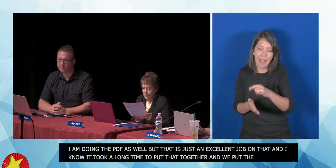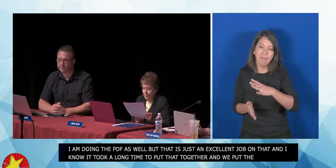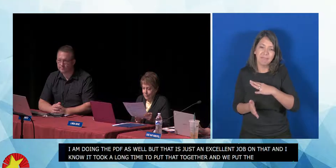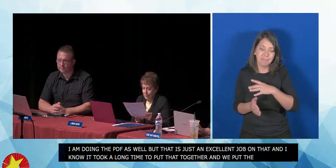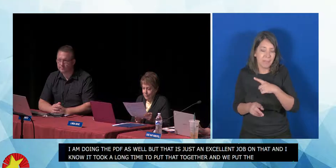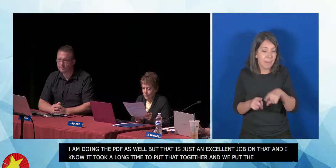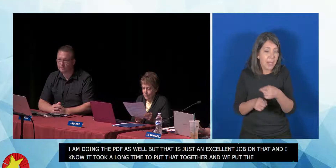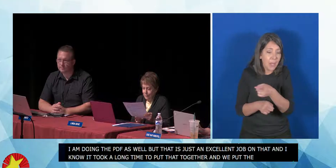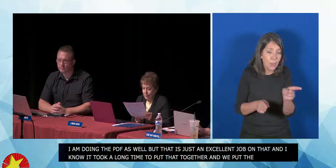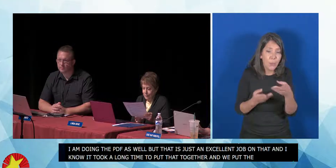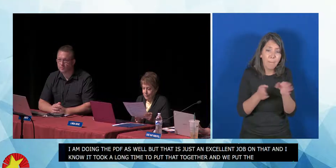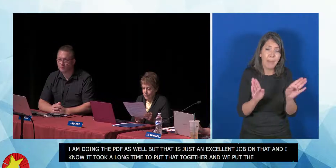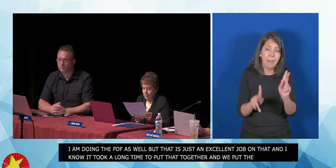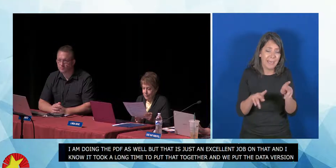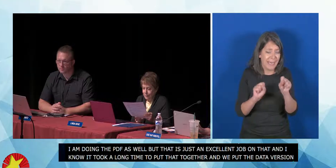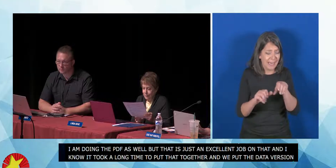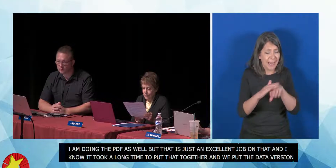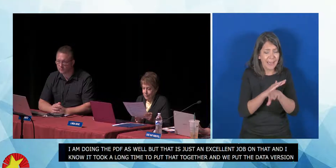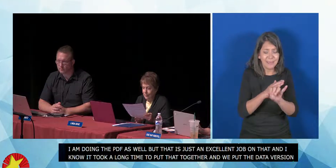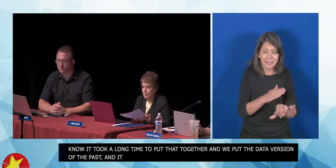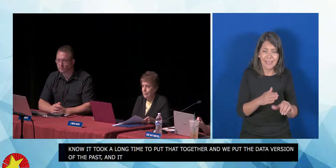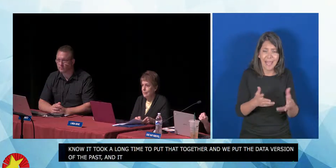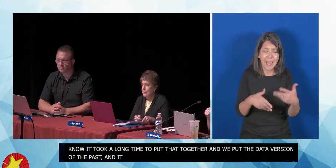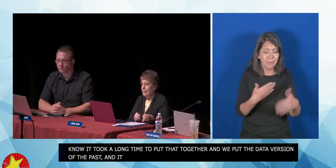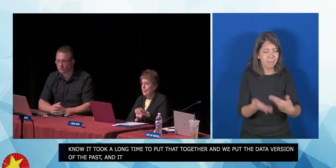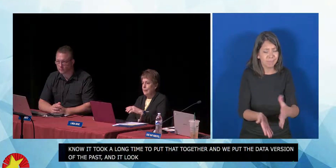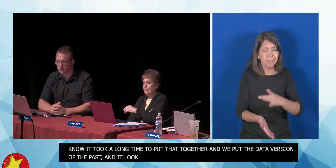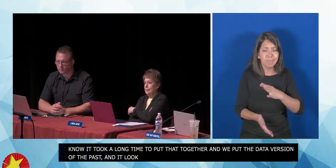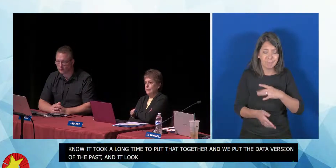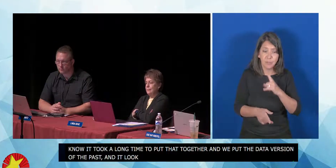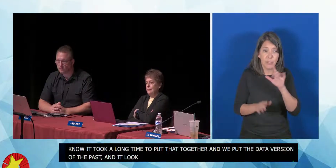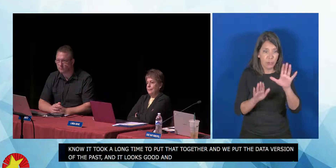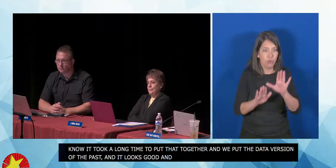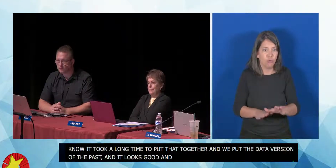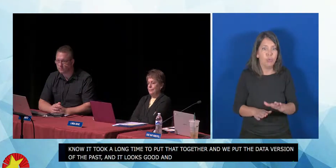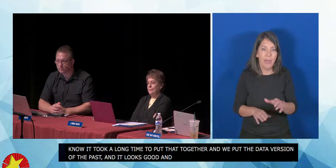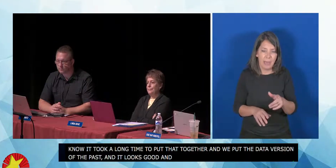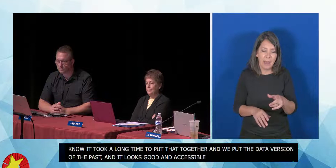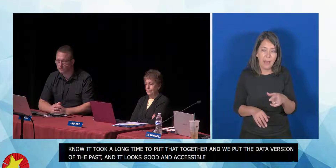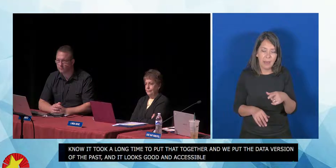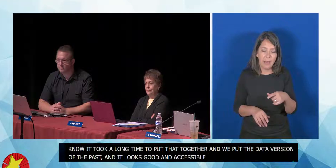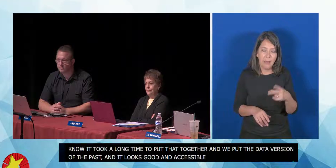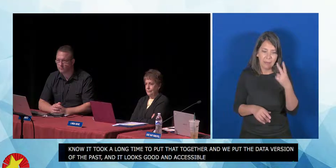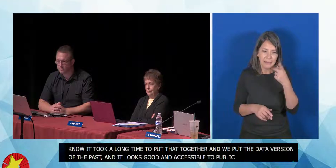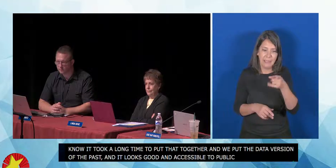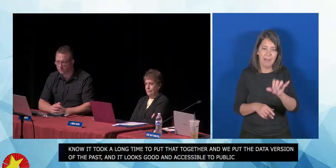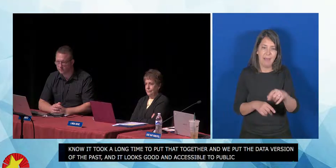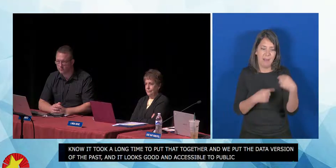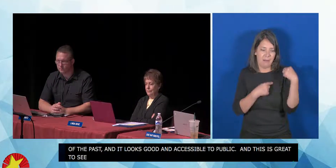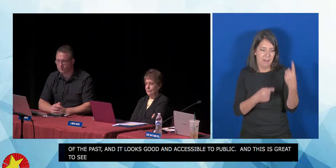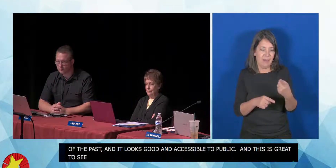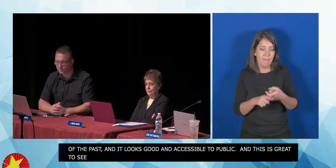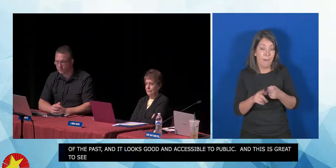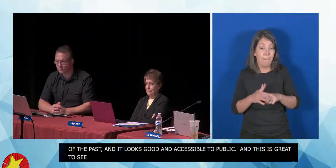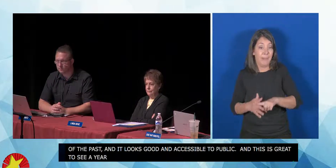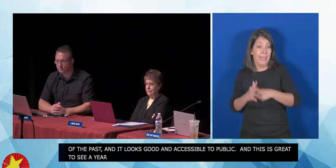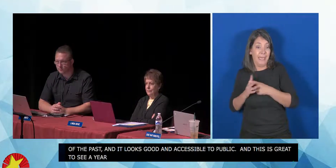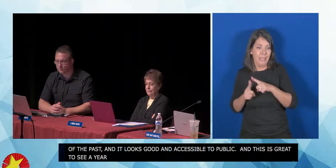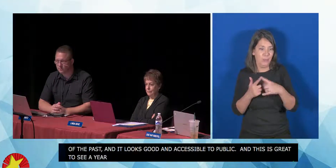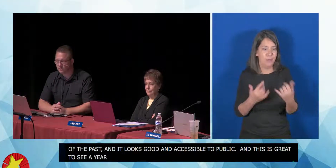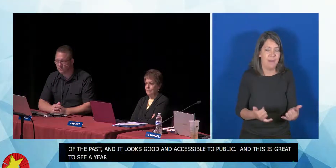public. This is really this is really great to see a year out from where we began.